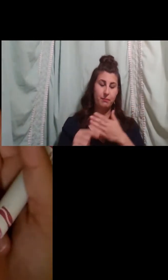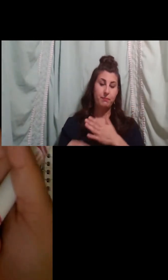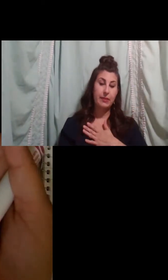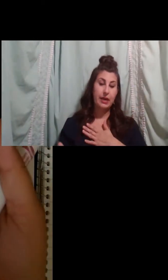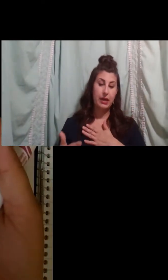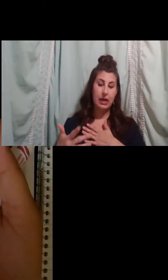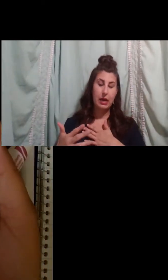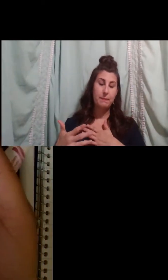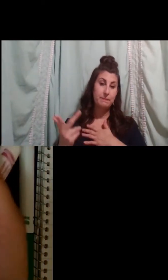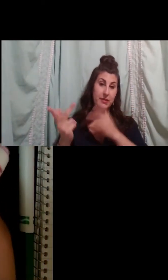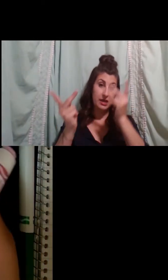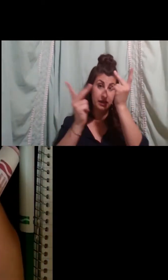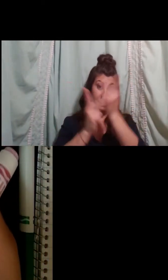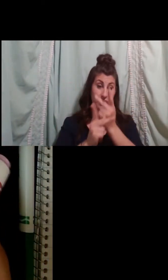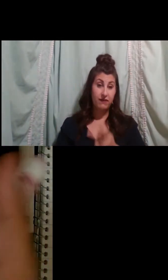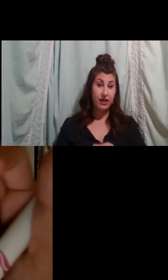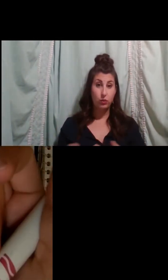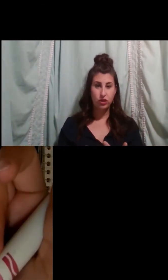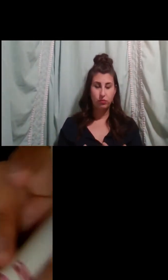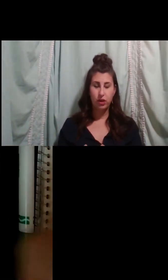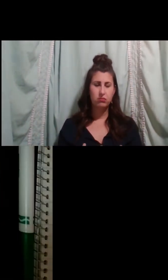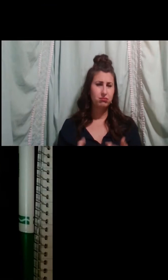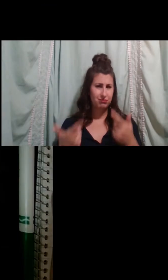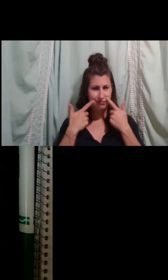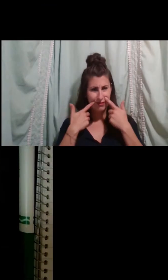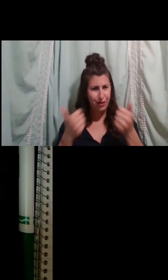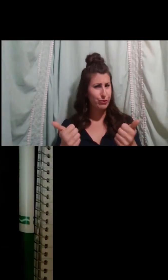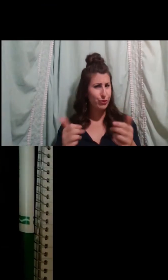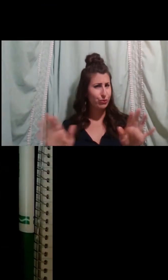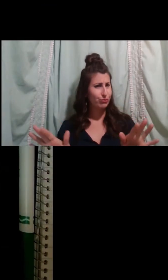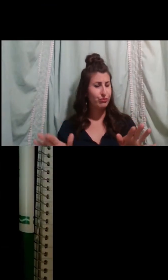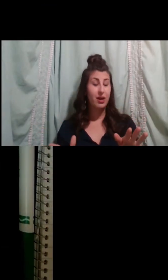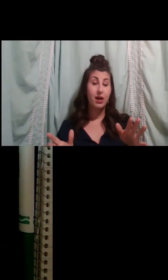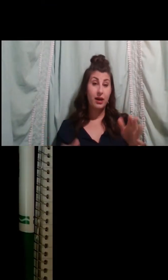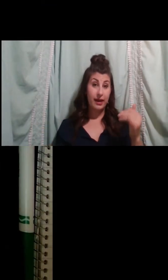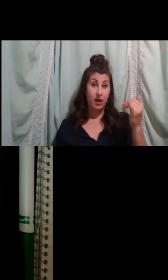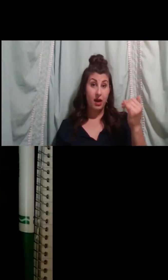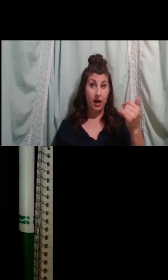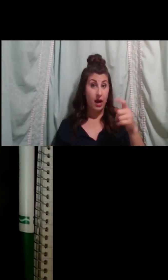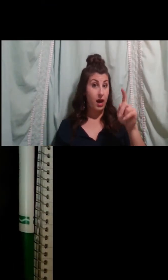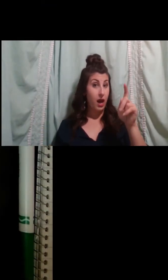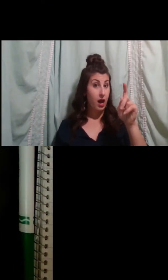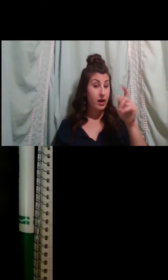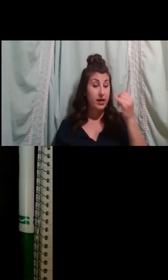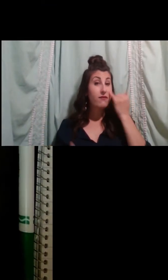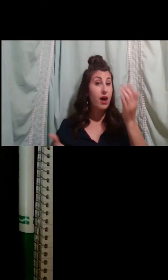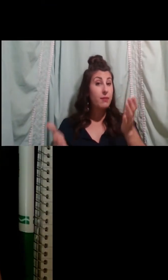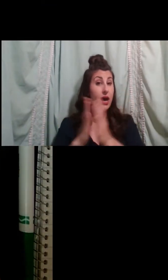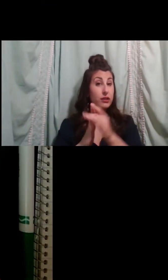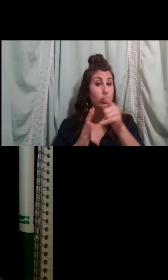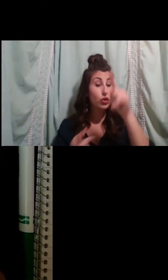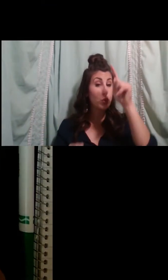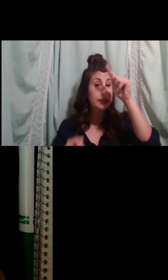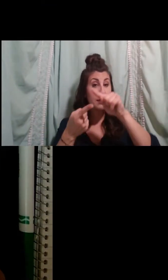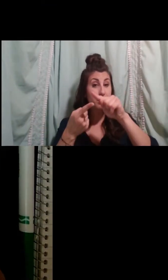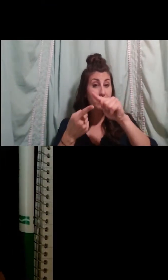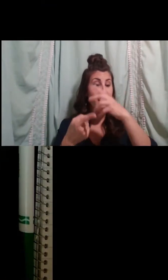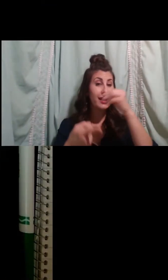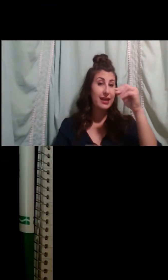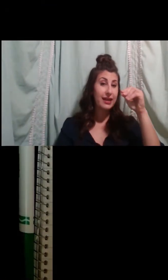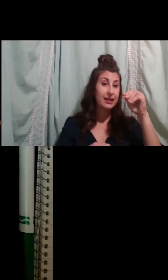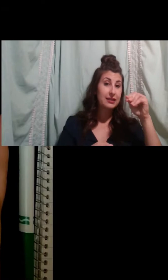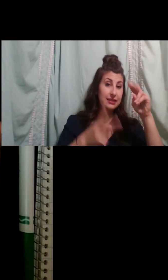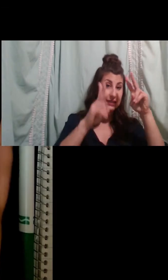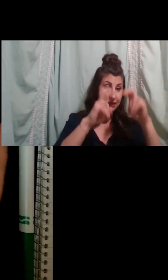my my evaluation part. It's up to you. As long as if I'm asking for you to simplify